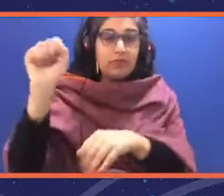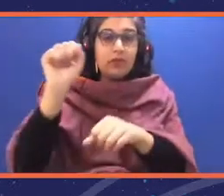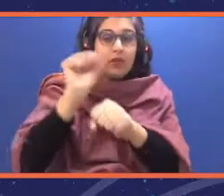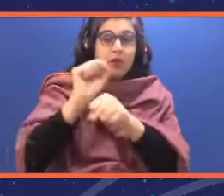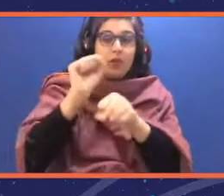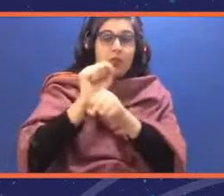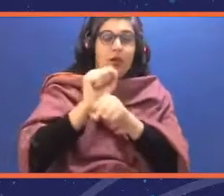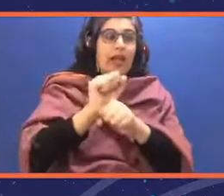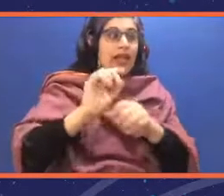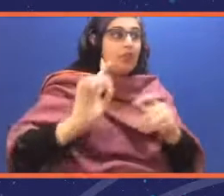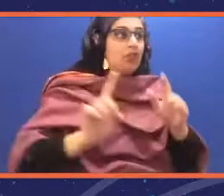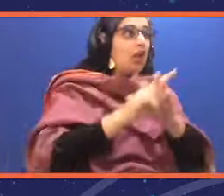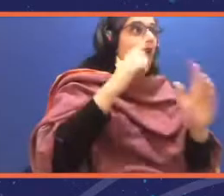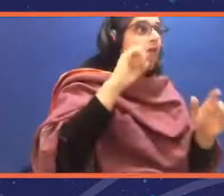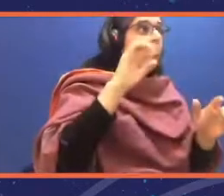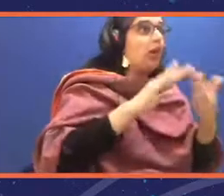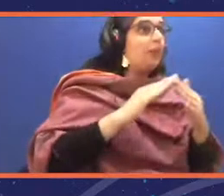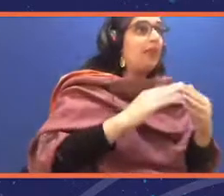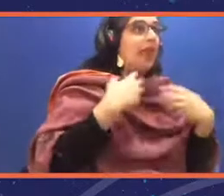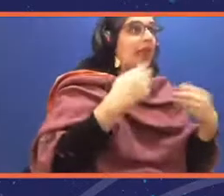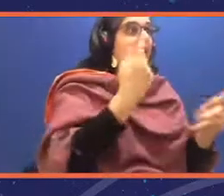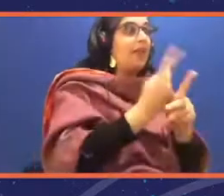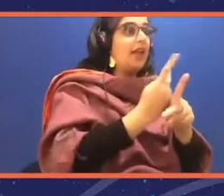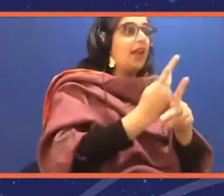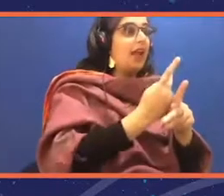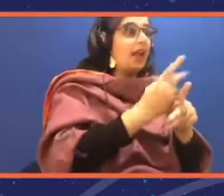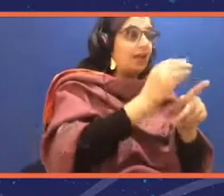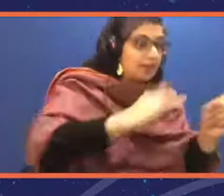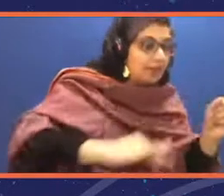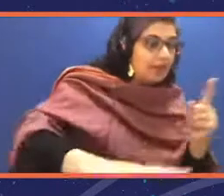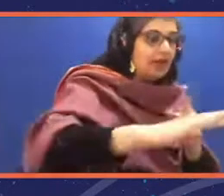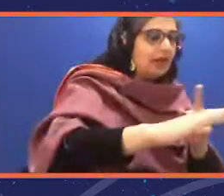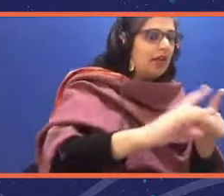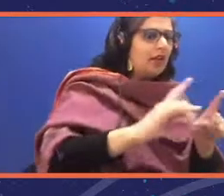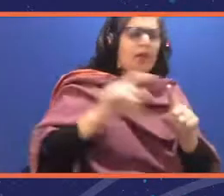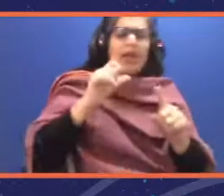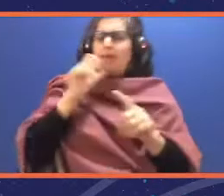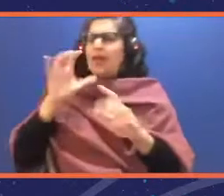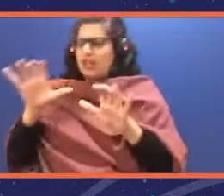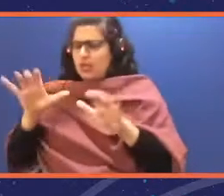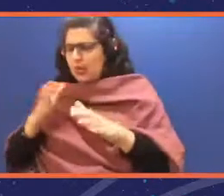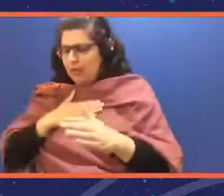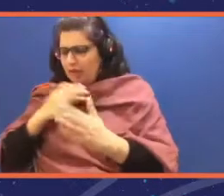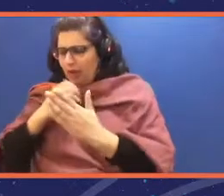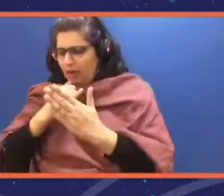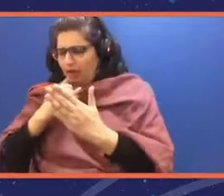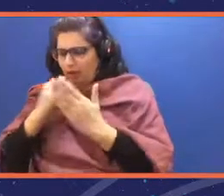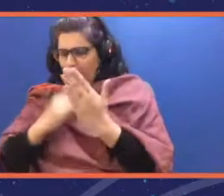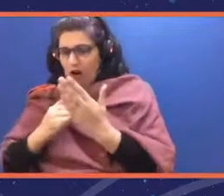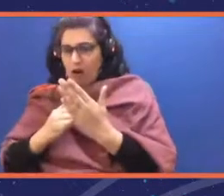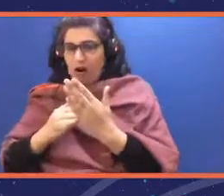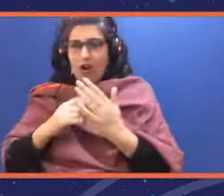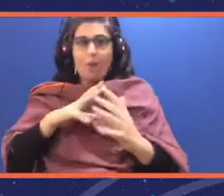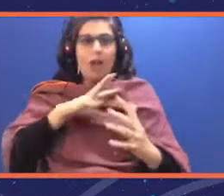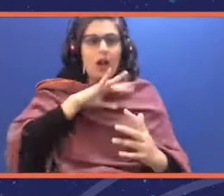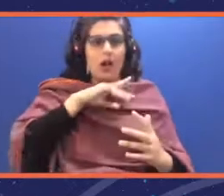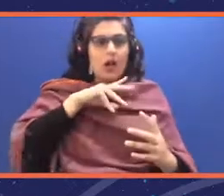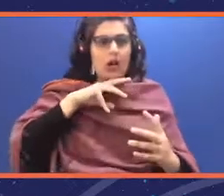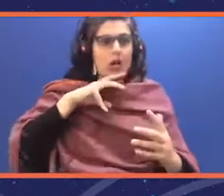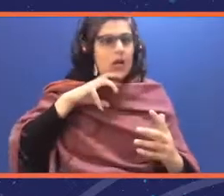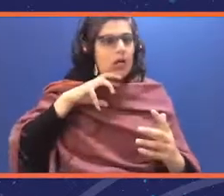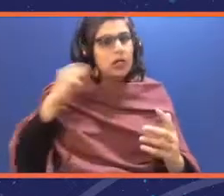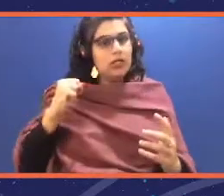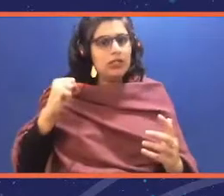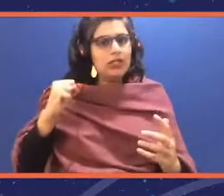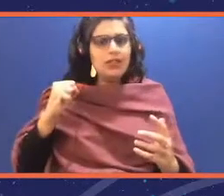settings, and I'm not doing as much of the abstract thinking or the visual art stuff, my burnout levels get much